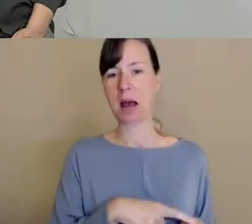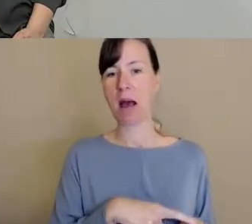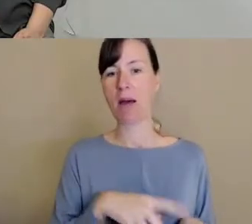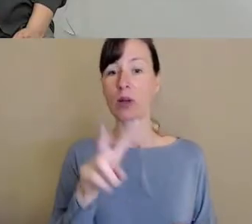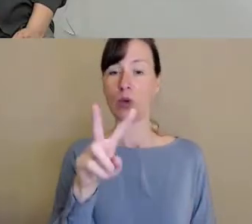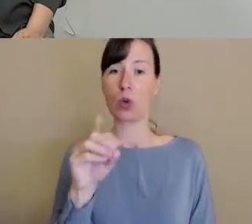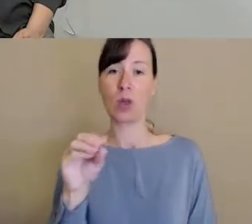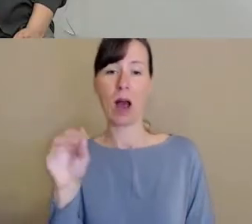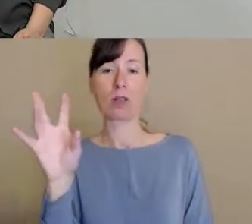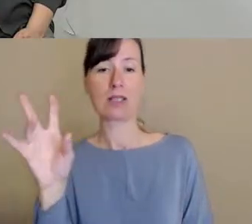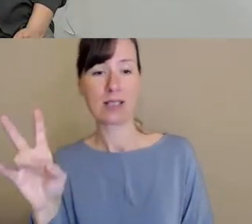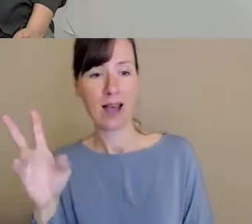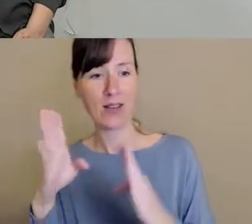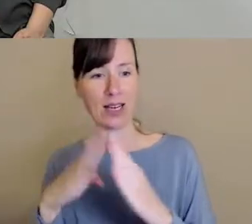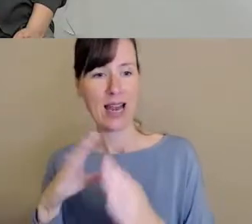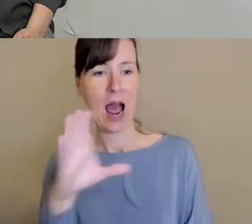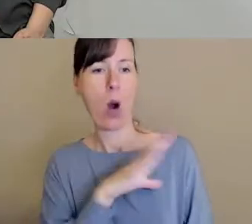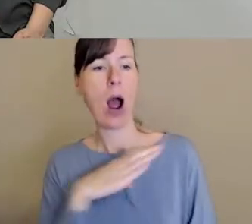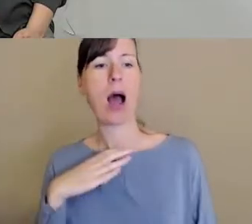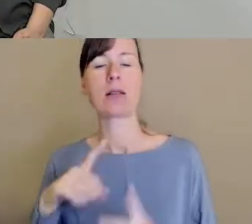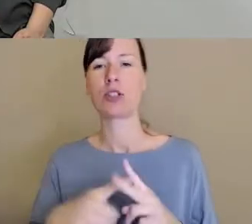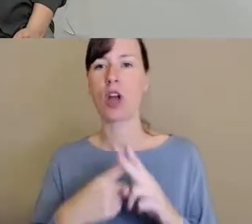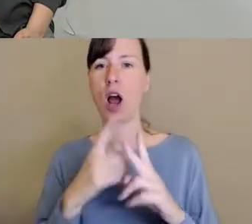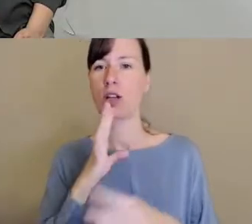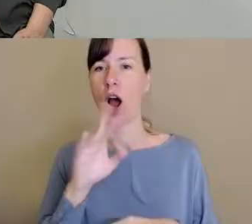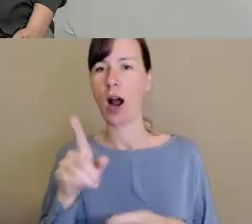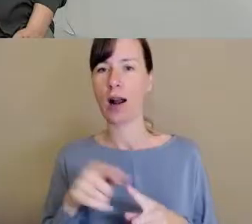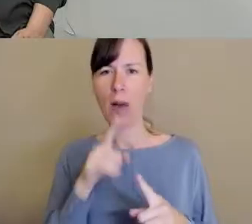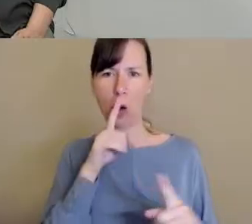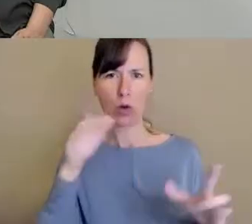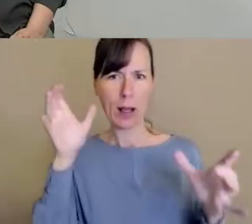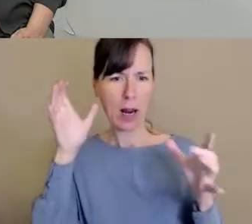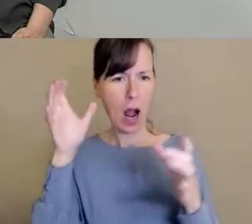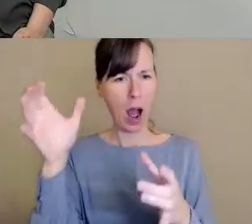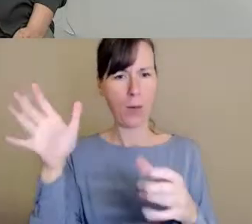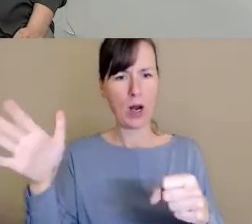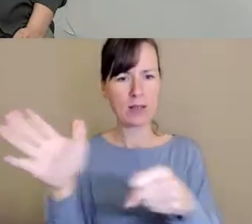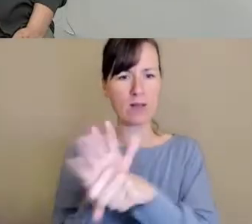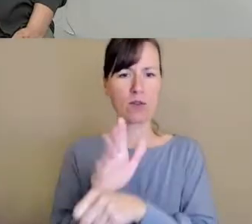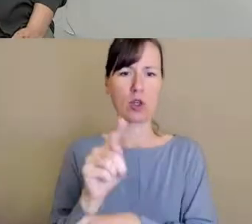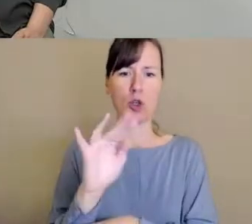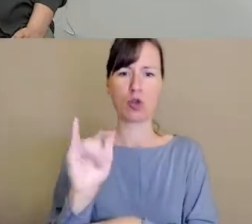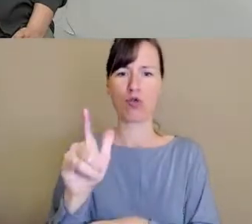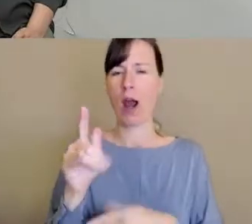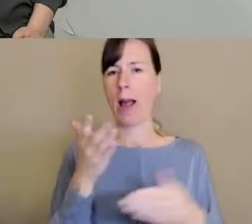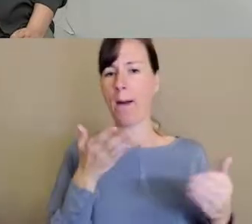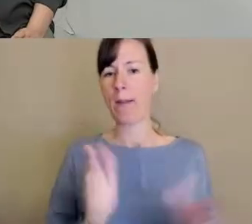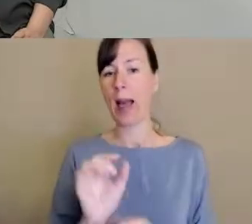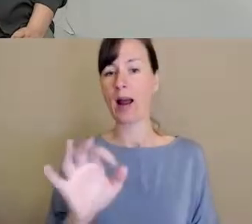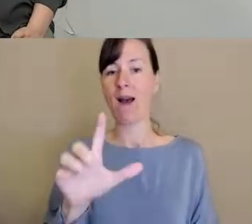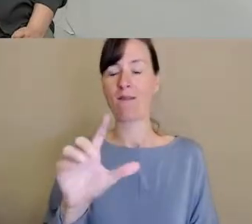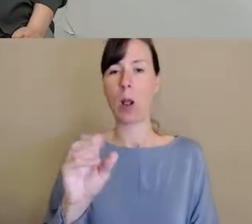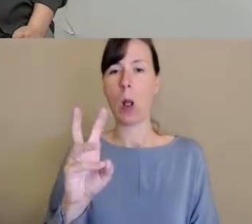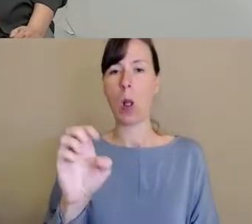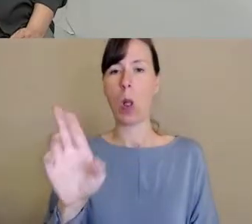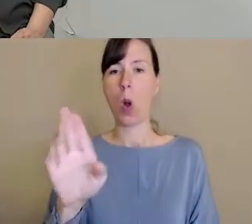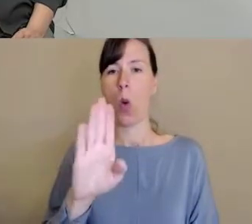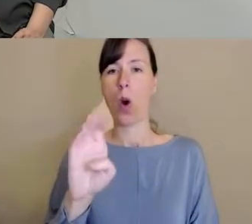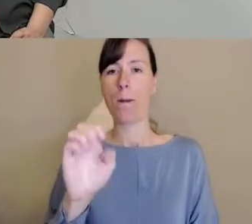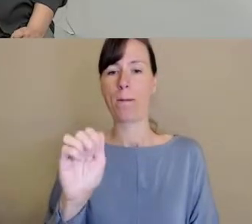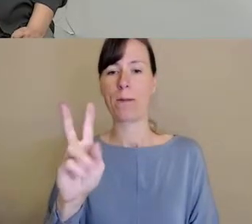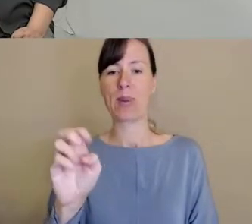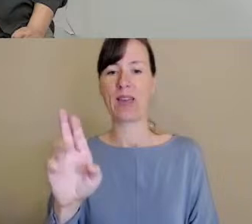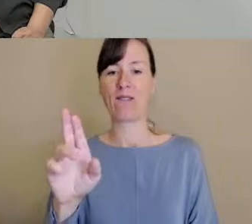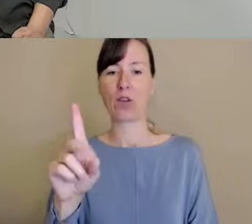Lower Beaver Dam Creek put words to action by blazing Woodworth Trail through remaining woodland. The